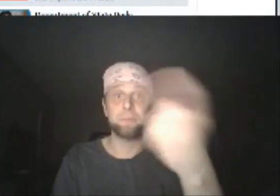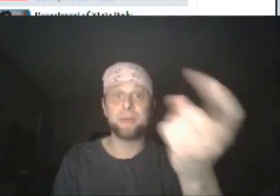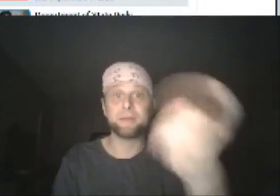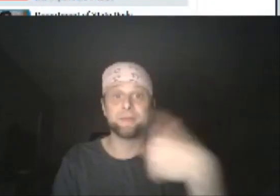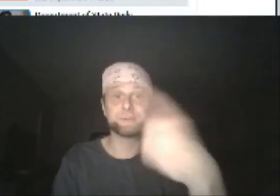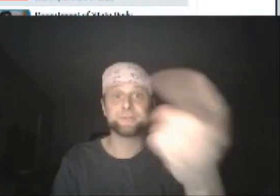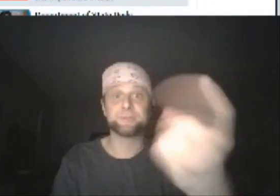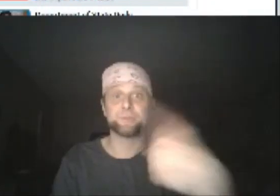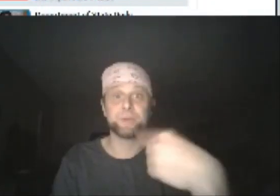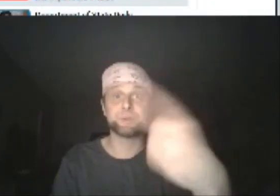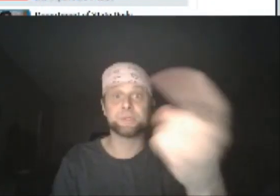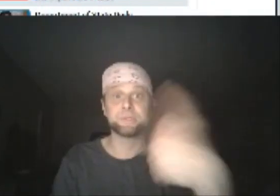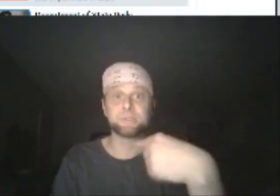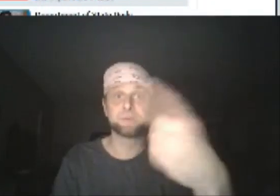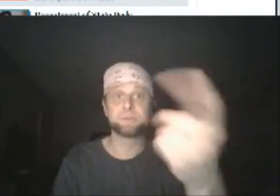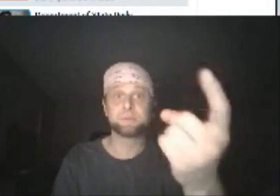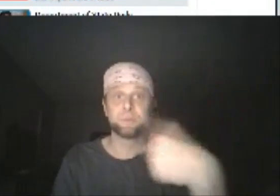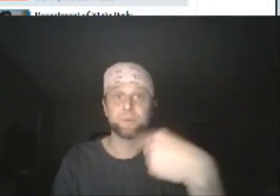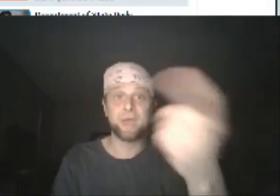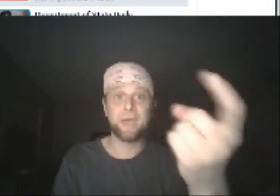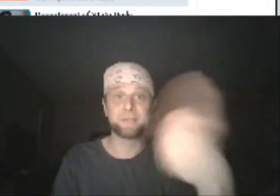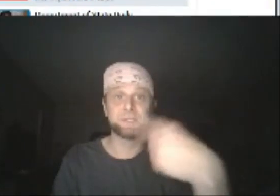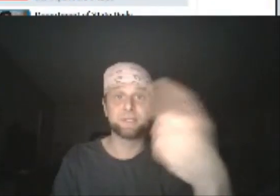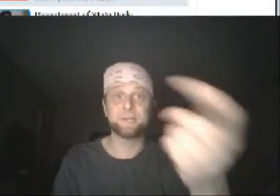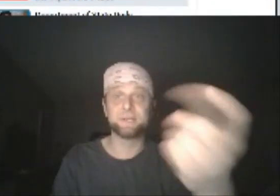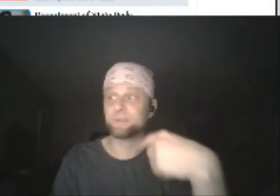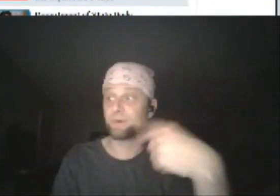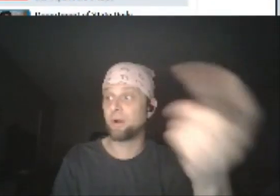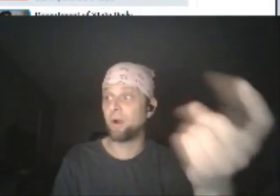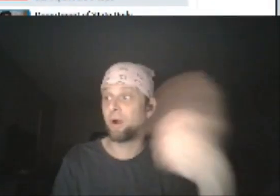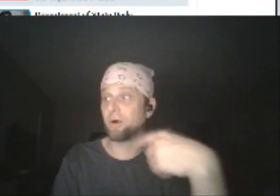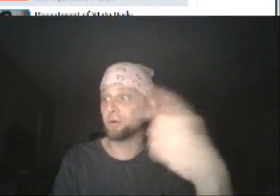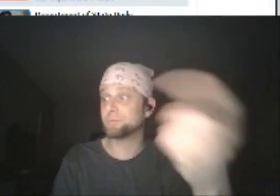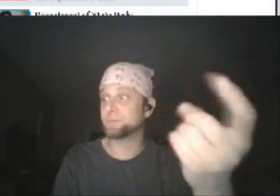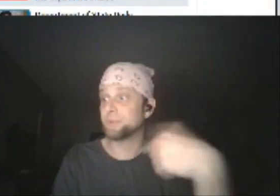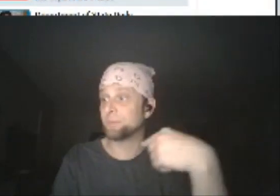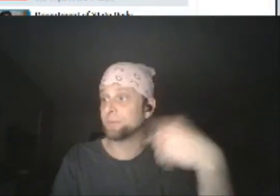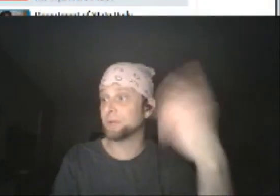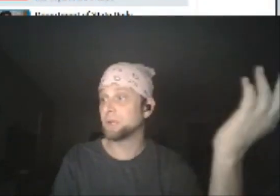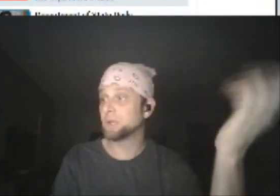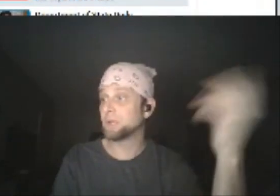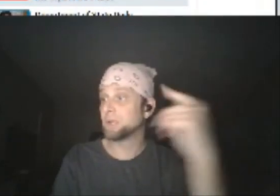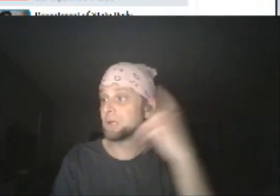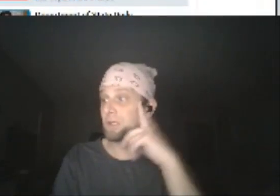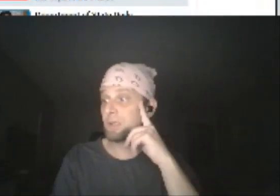in many of those situations with taxes or arms or something.